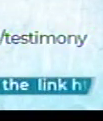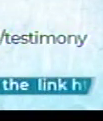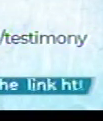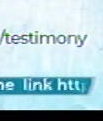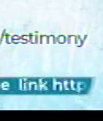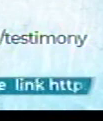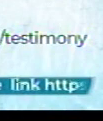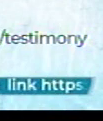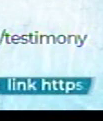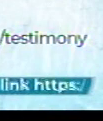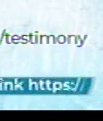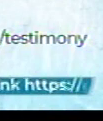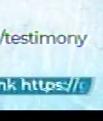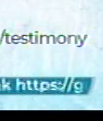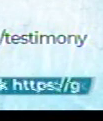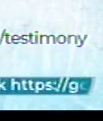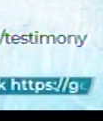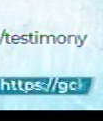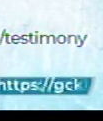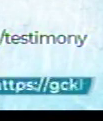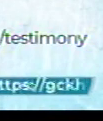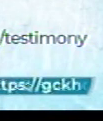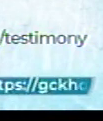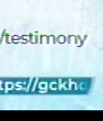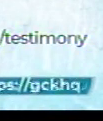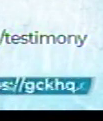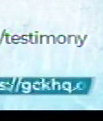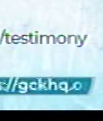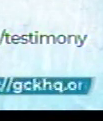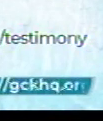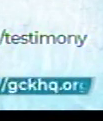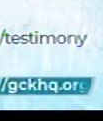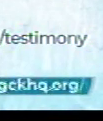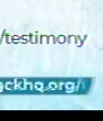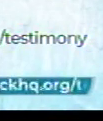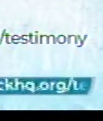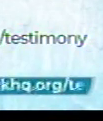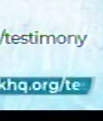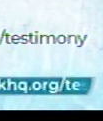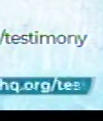hear from somebody. When the miracle is inside your body,